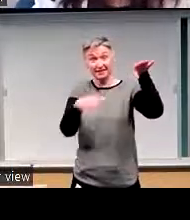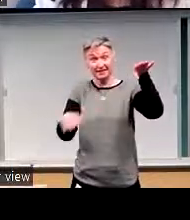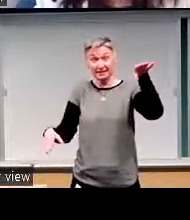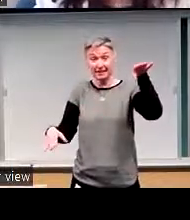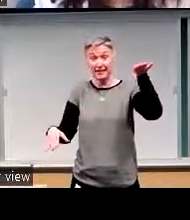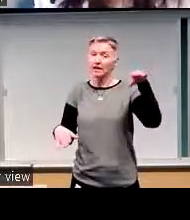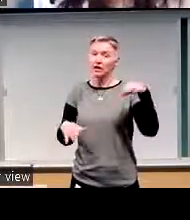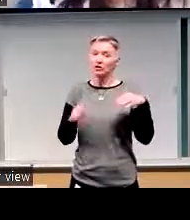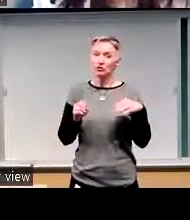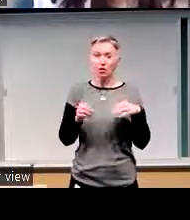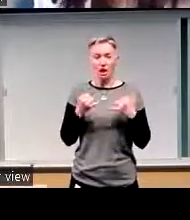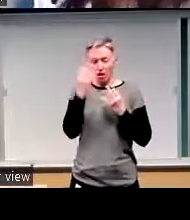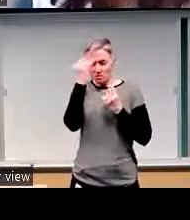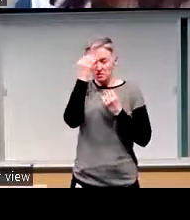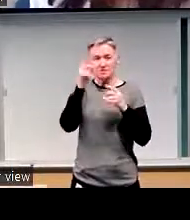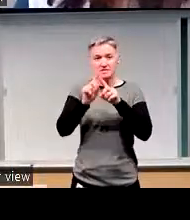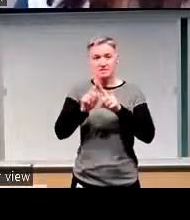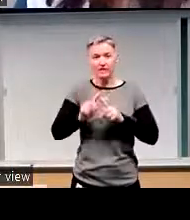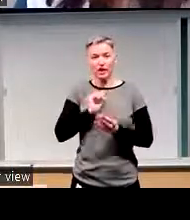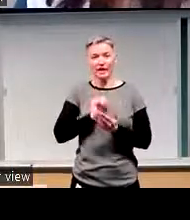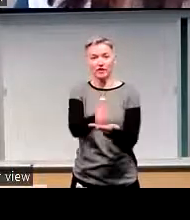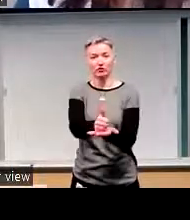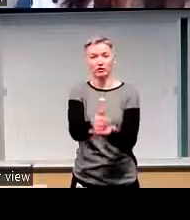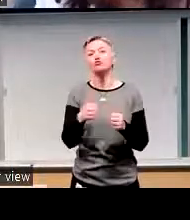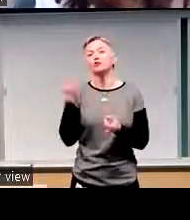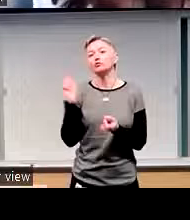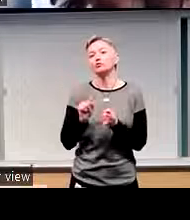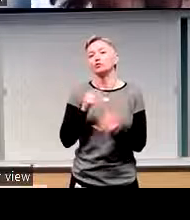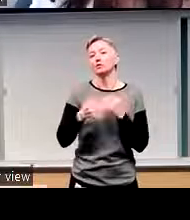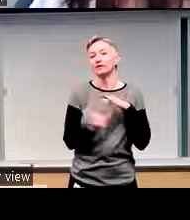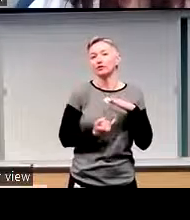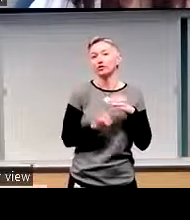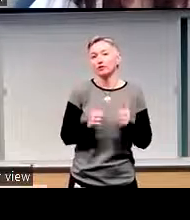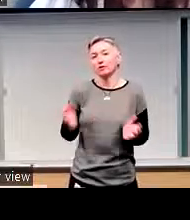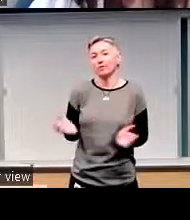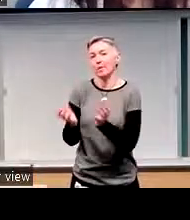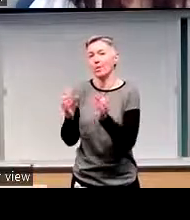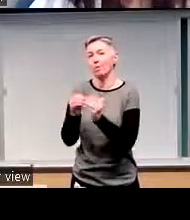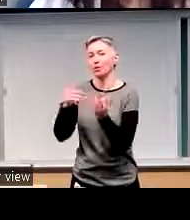range of interventions designed to reduce social isolation and to promote social engagement.